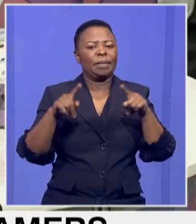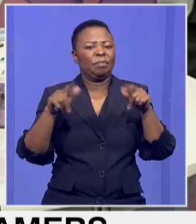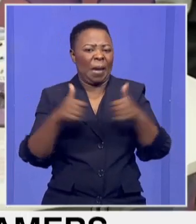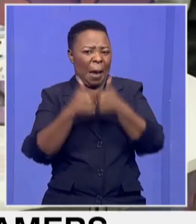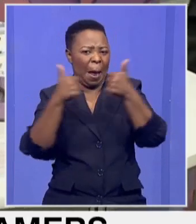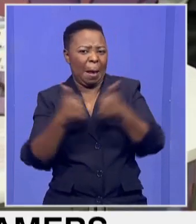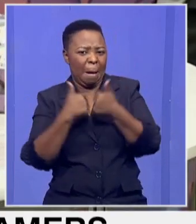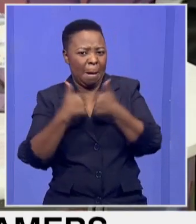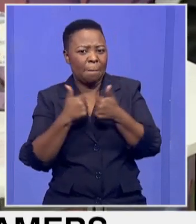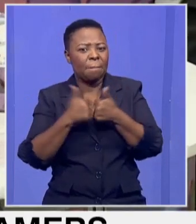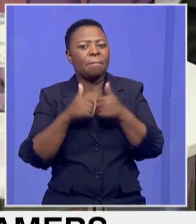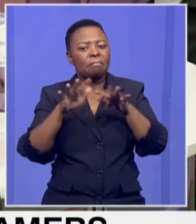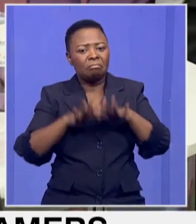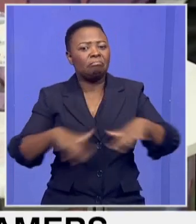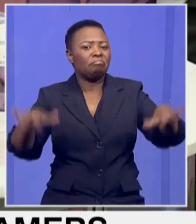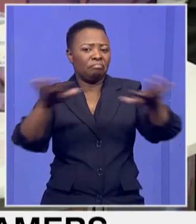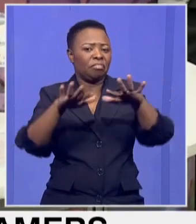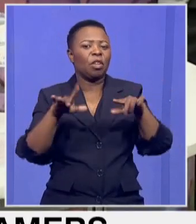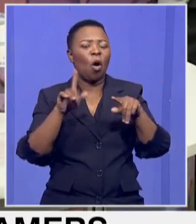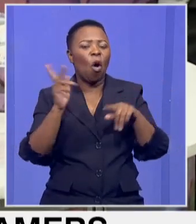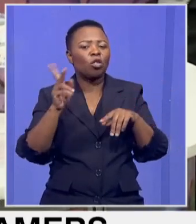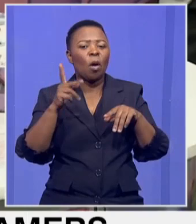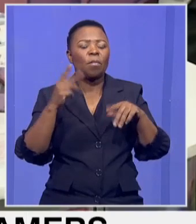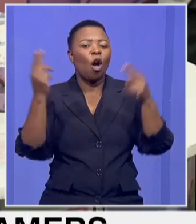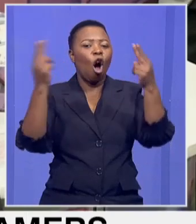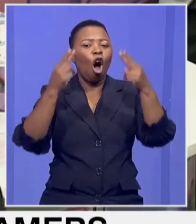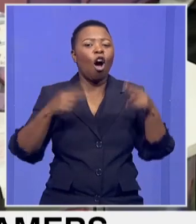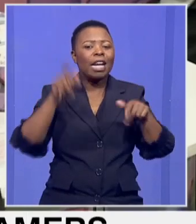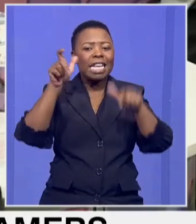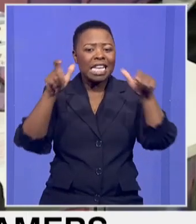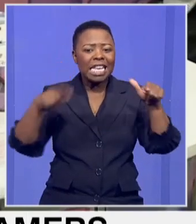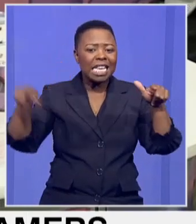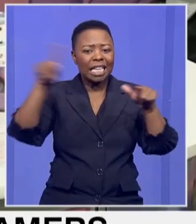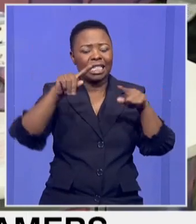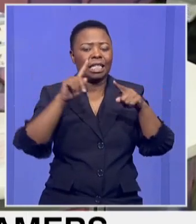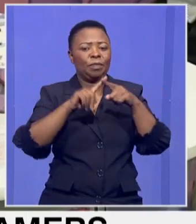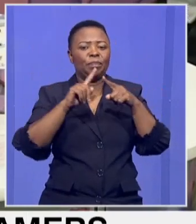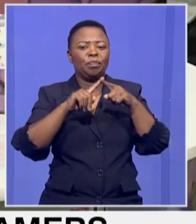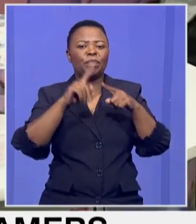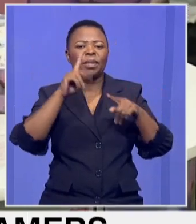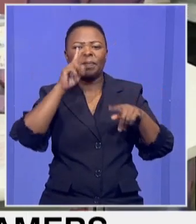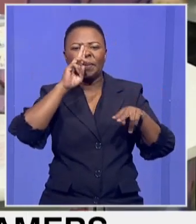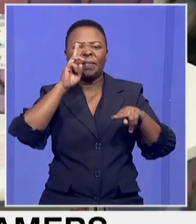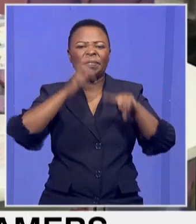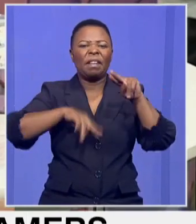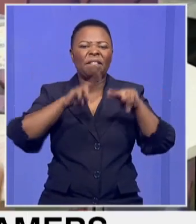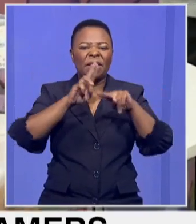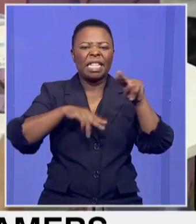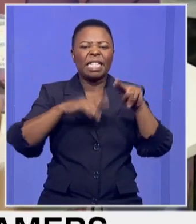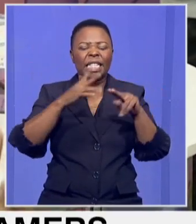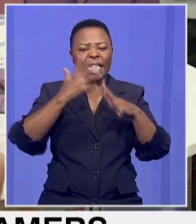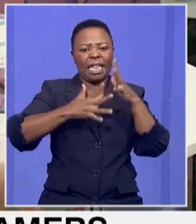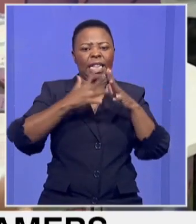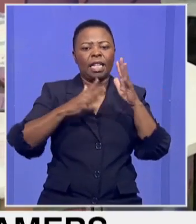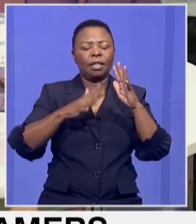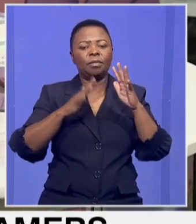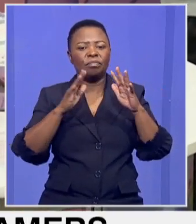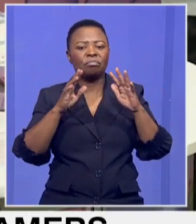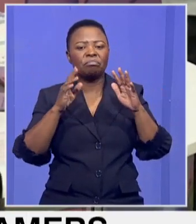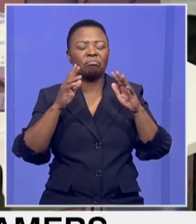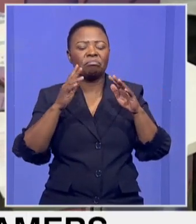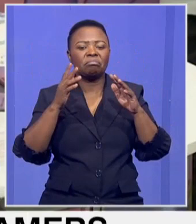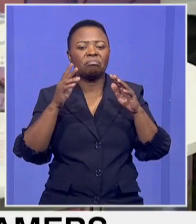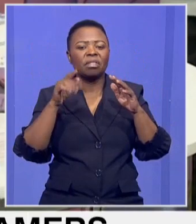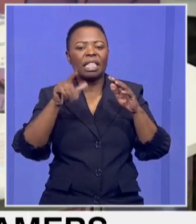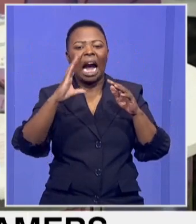a home for those artists, for example, animators. And at the moment I'm standing at the stand for the Cape Town